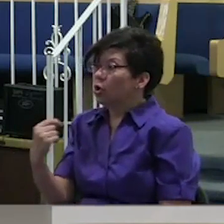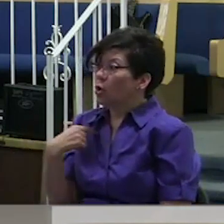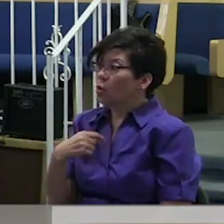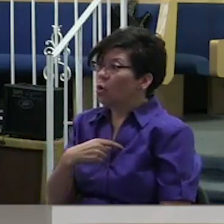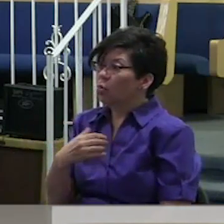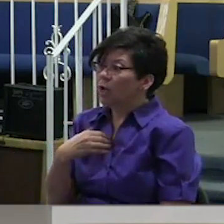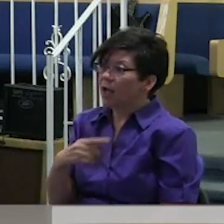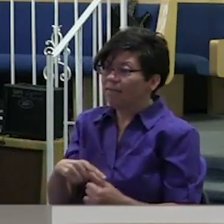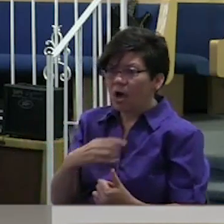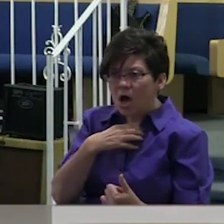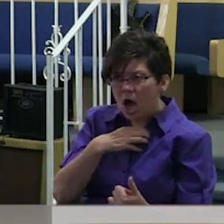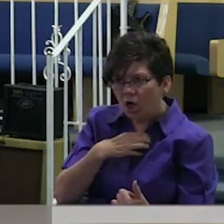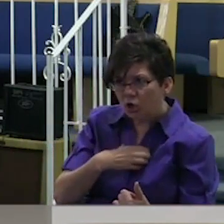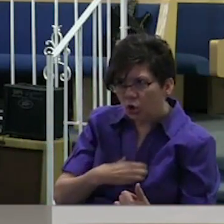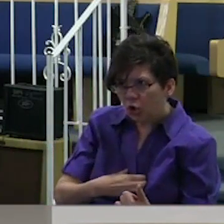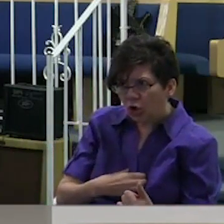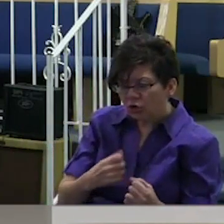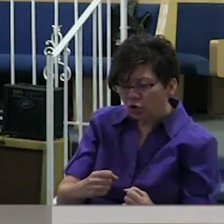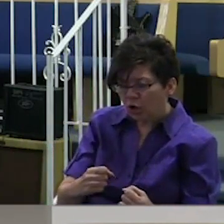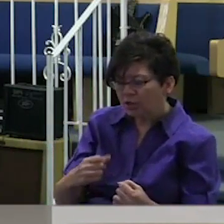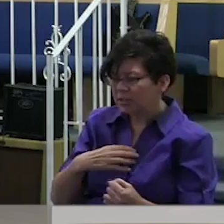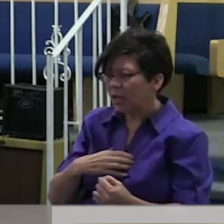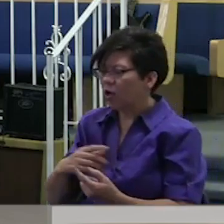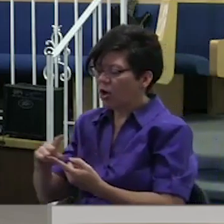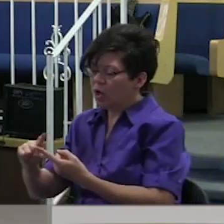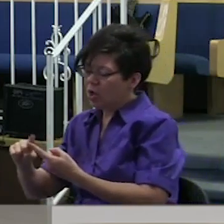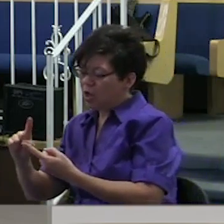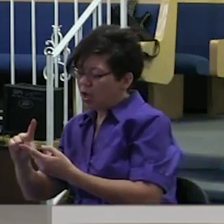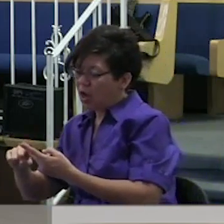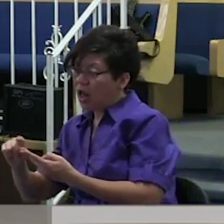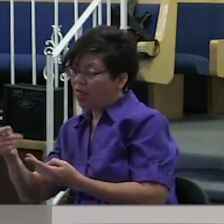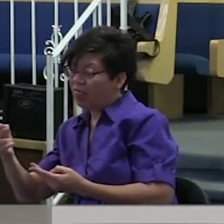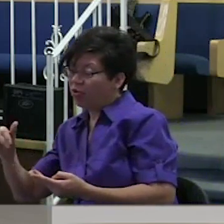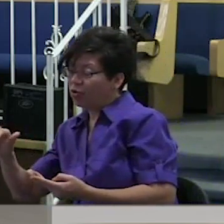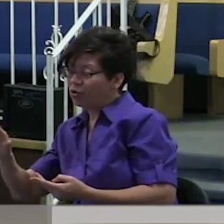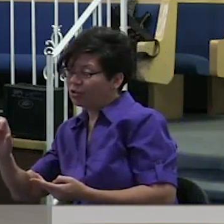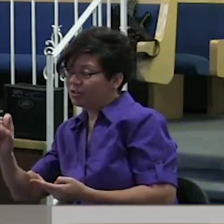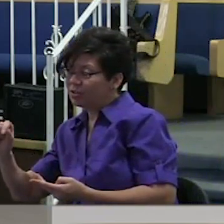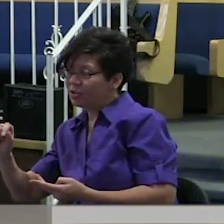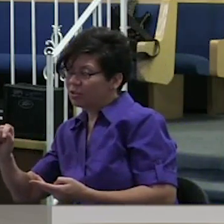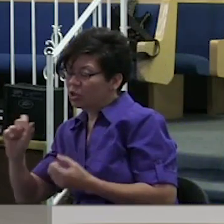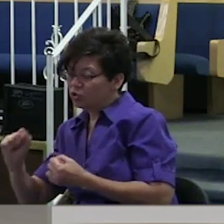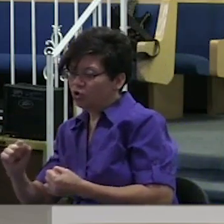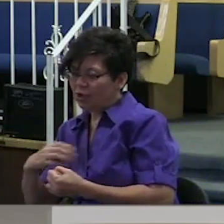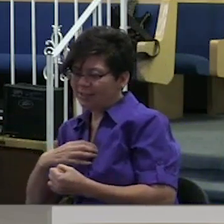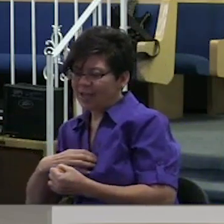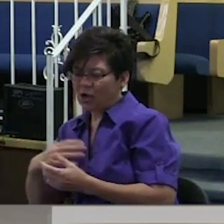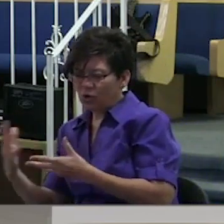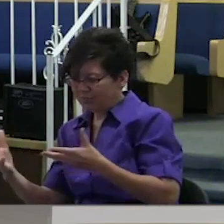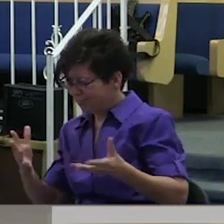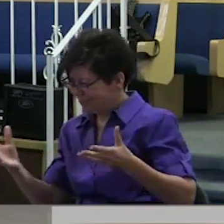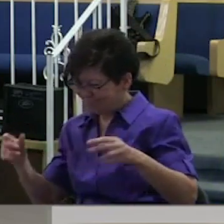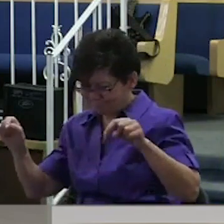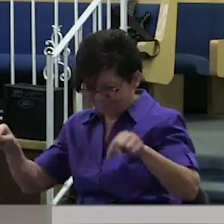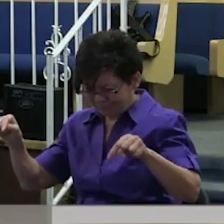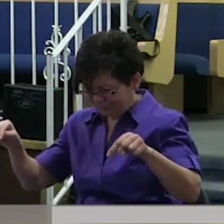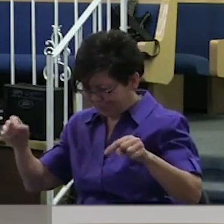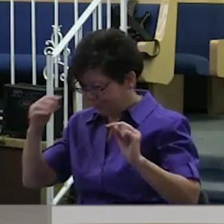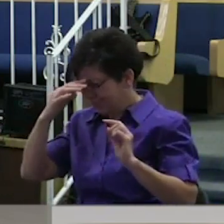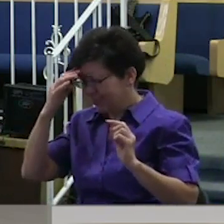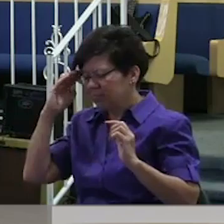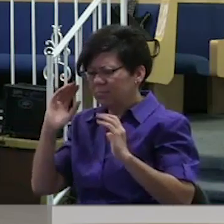to hunger being a strong desire and also to thirst being a strong desire. These same methods